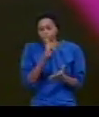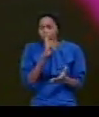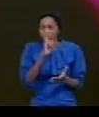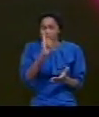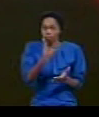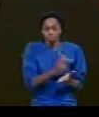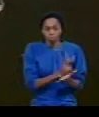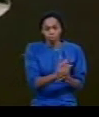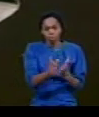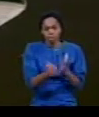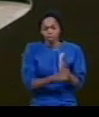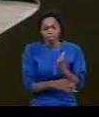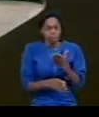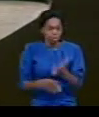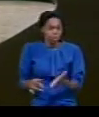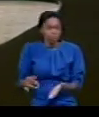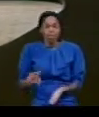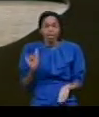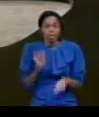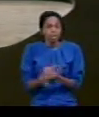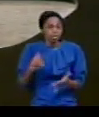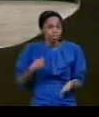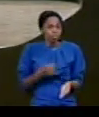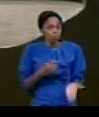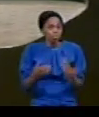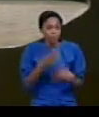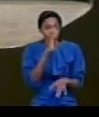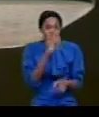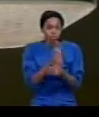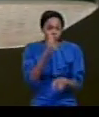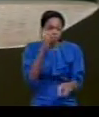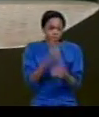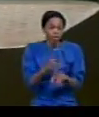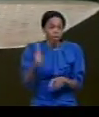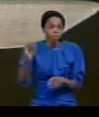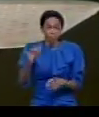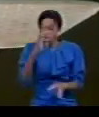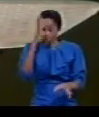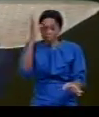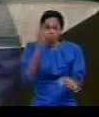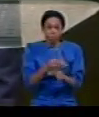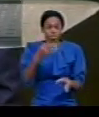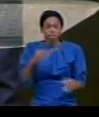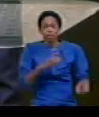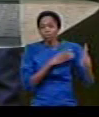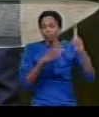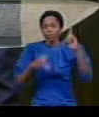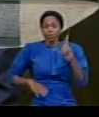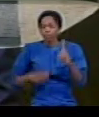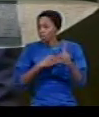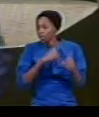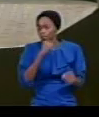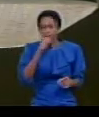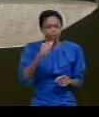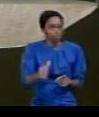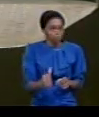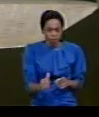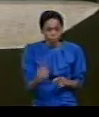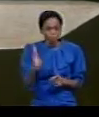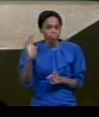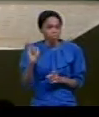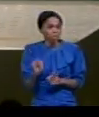there. And that we might be justified by the faith of Christ and not by